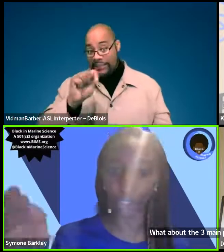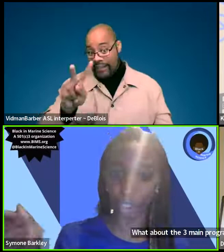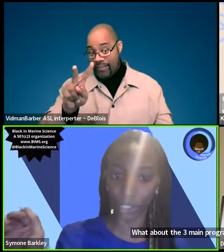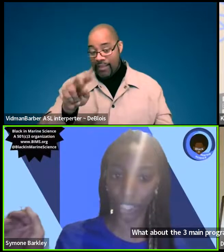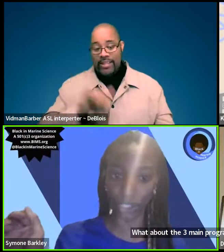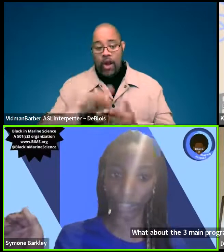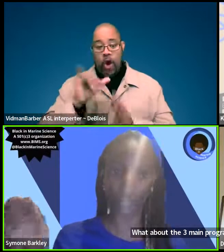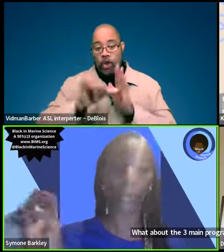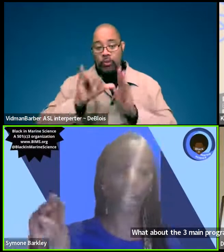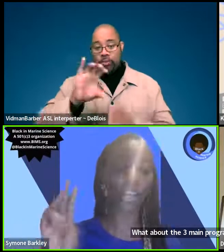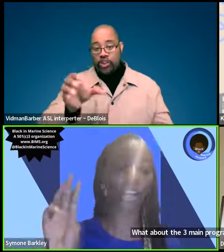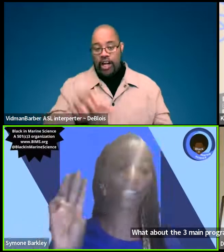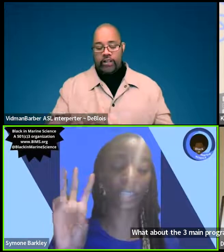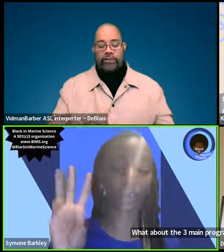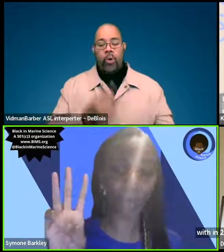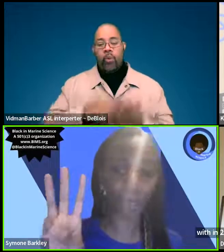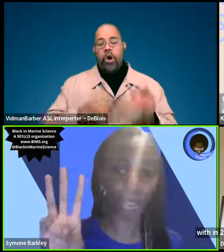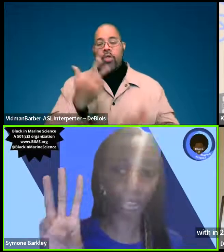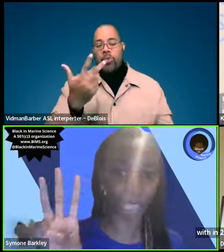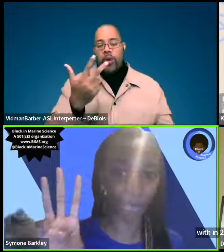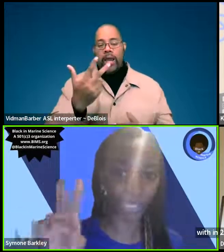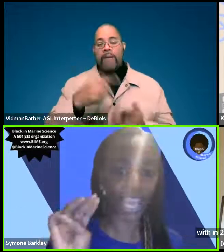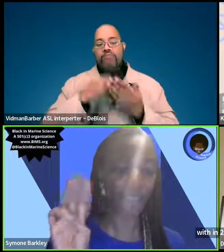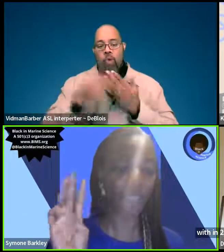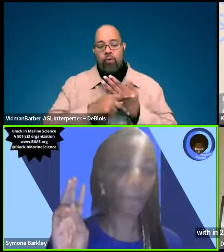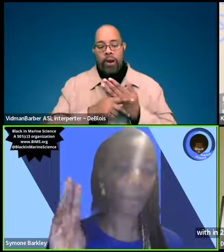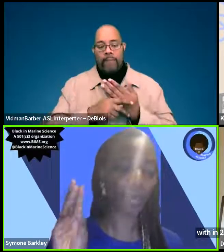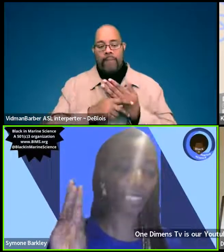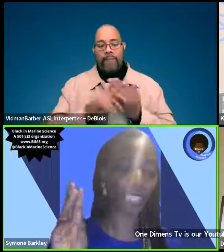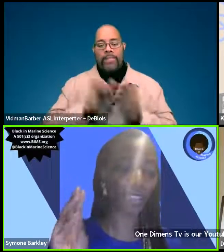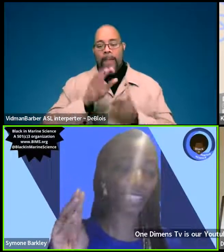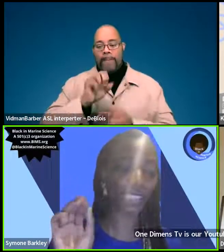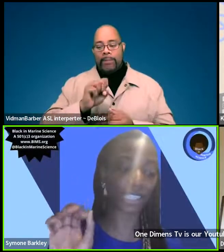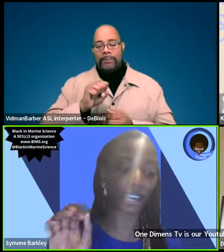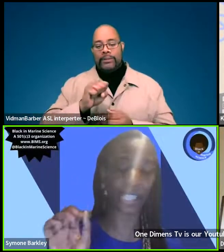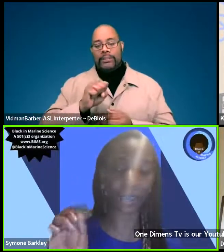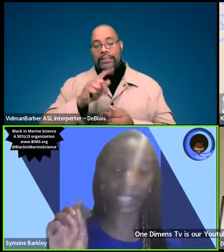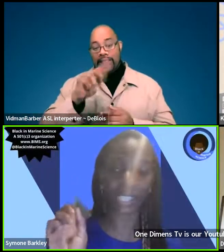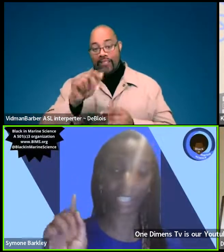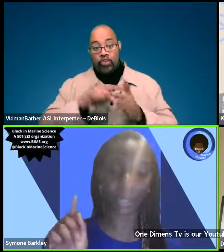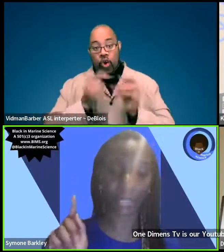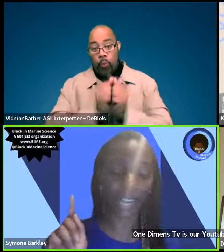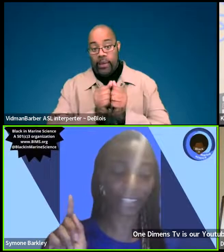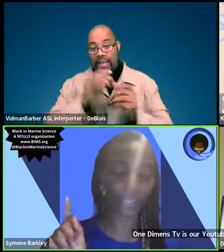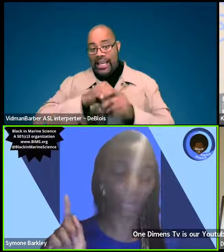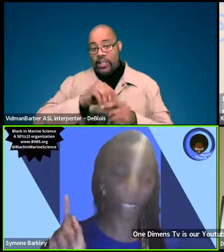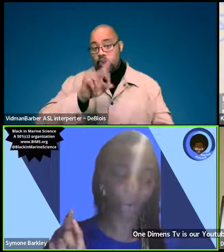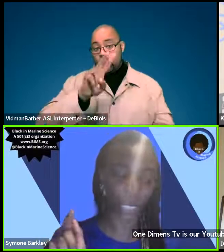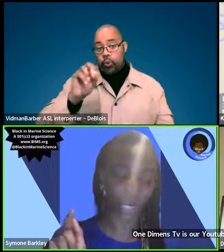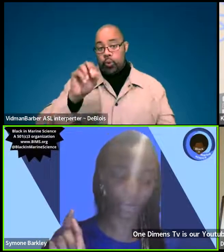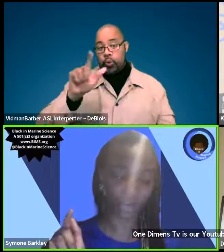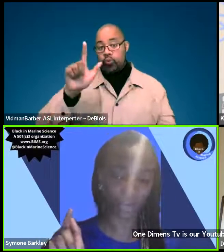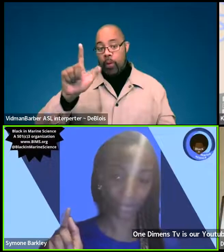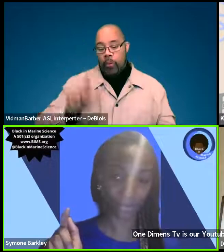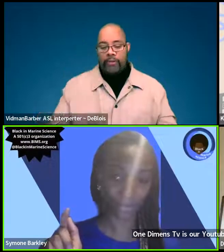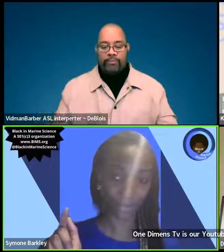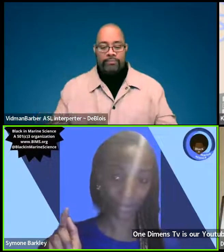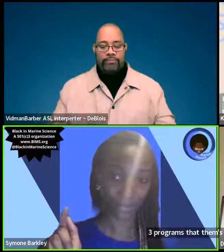is our YouTube channel. What are the three programs that BIMS TV started with in